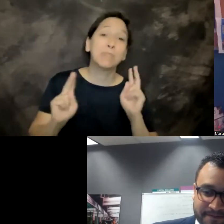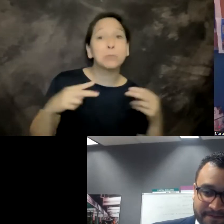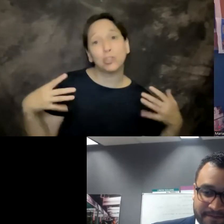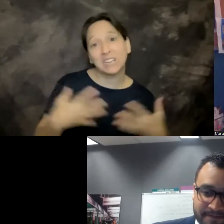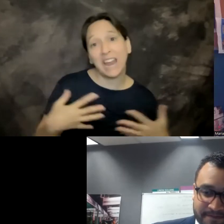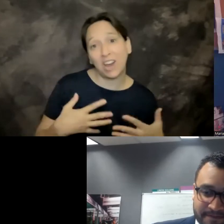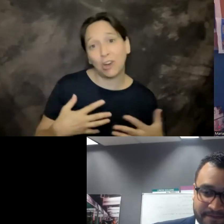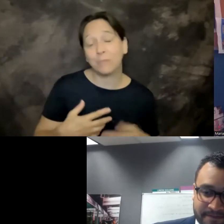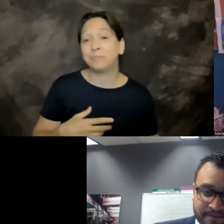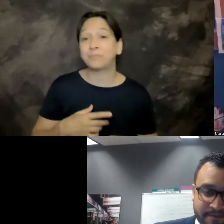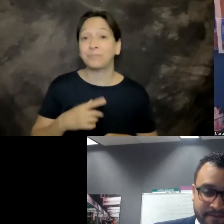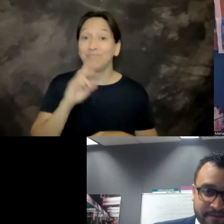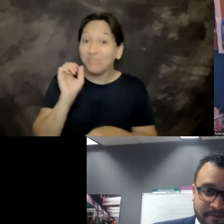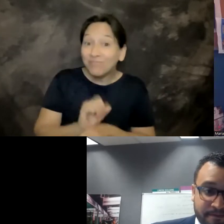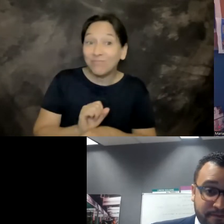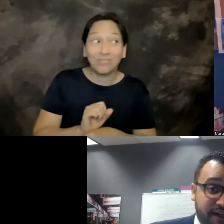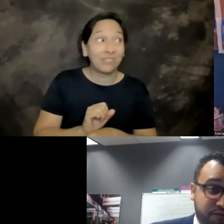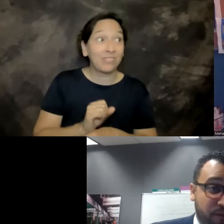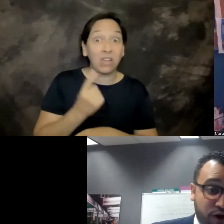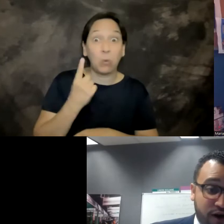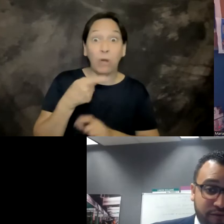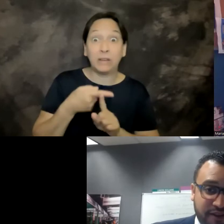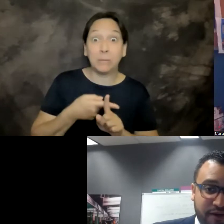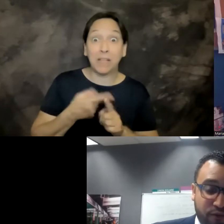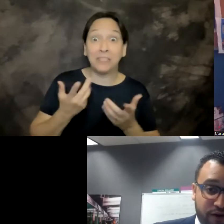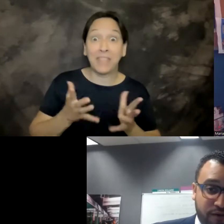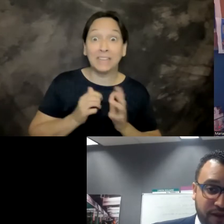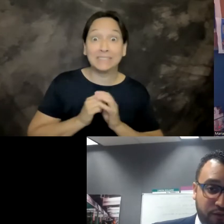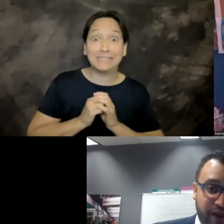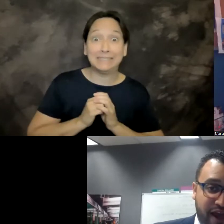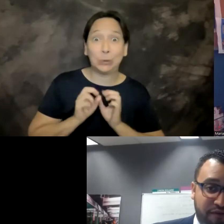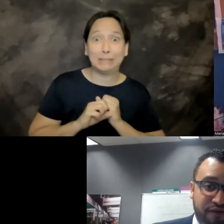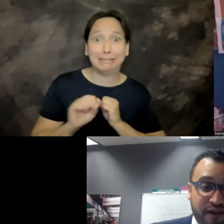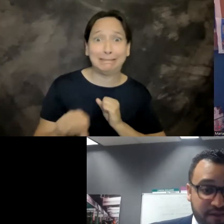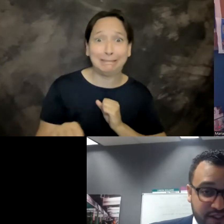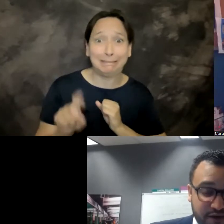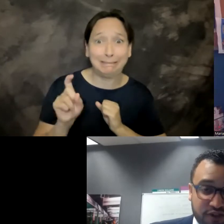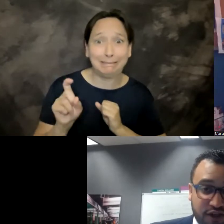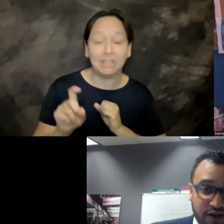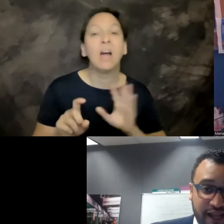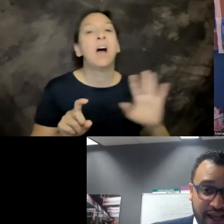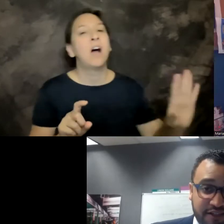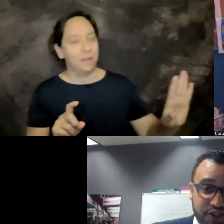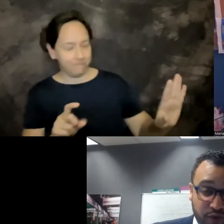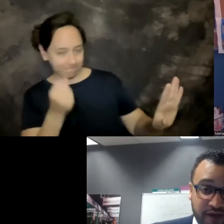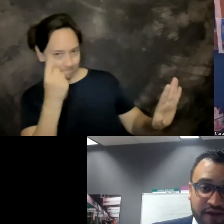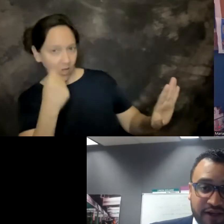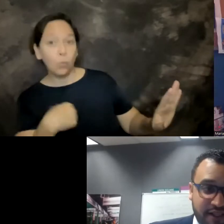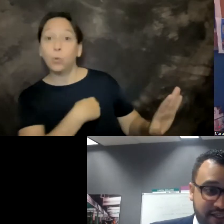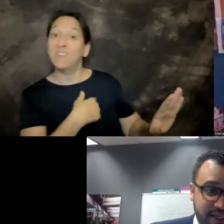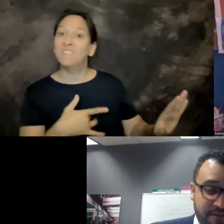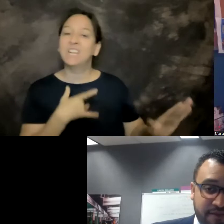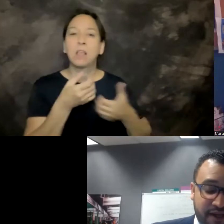Is this really going to take only 1 month? Yes, but we're confident that we have the materials on hand to do it.